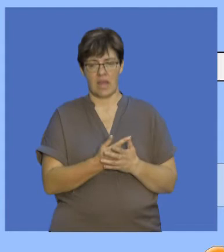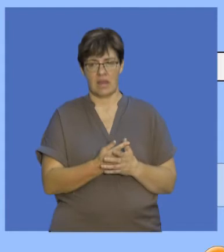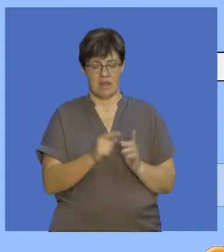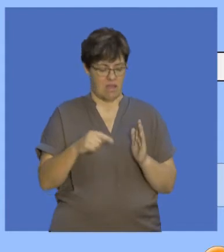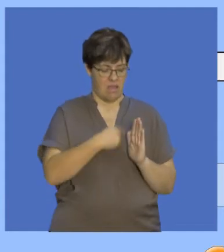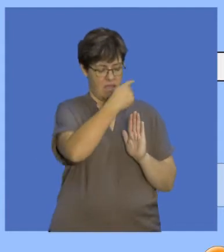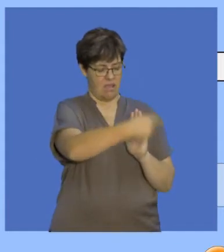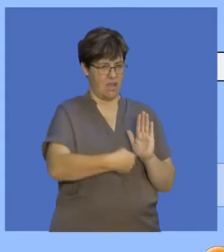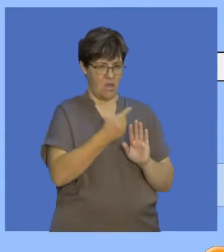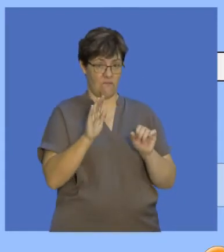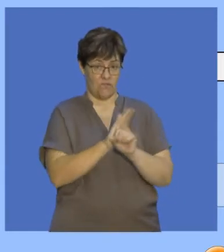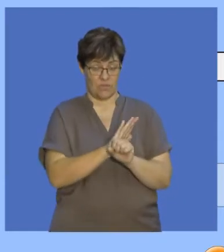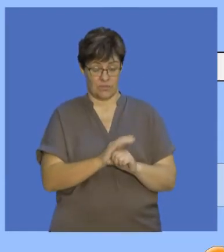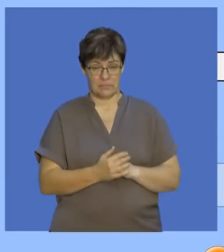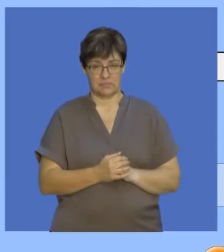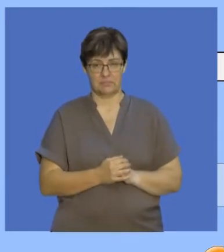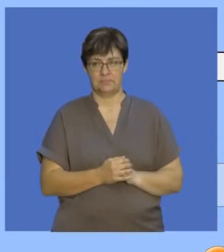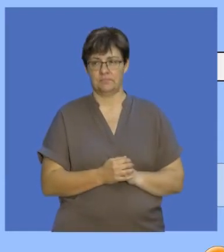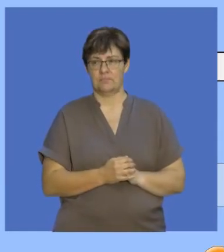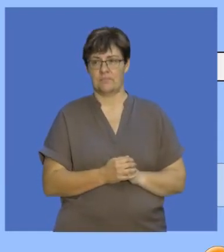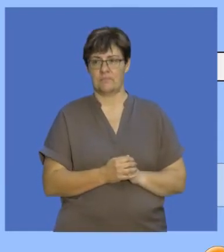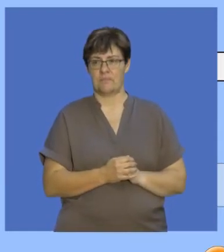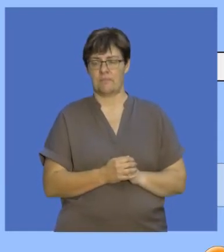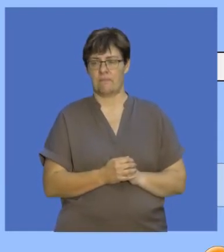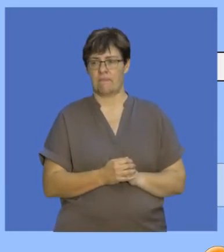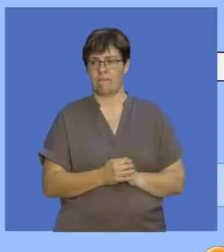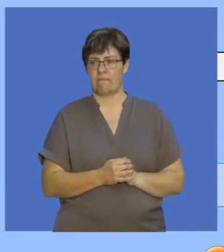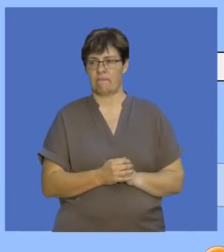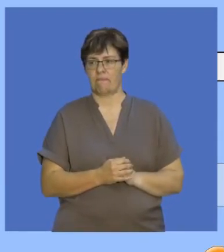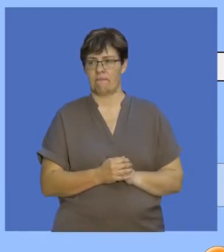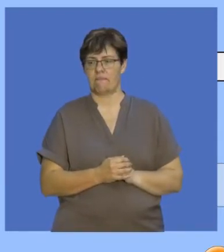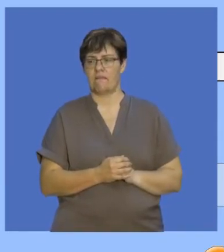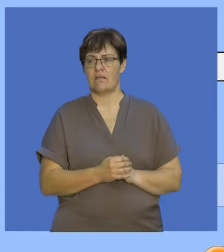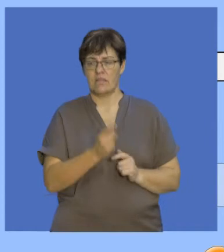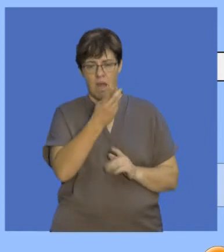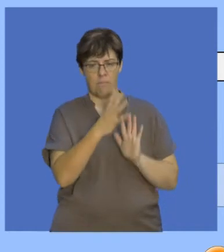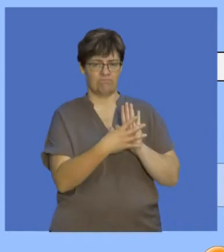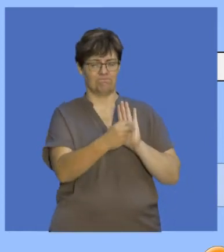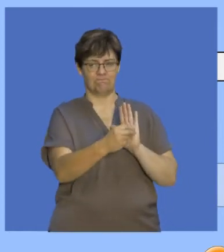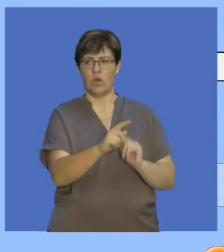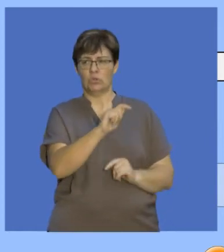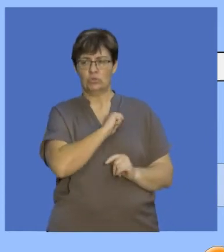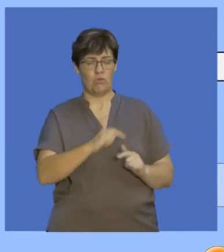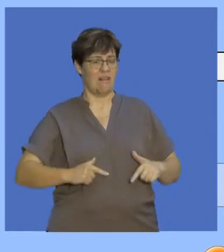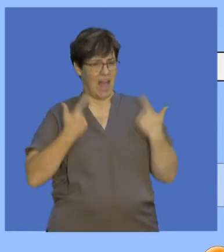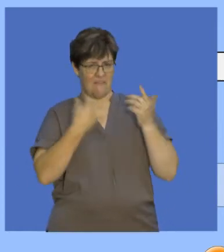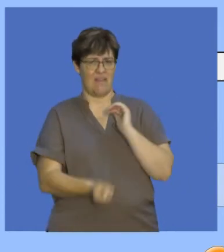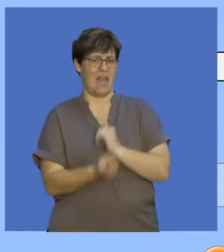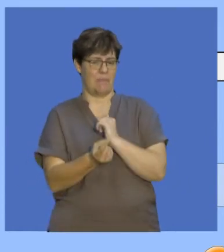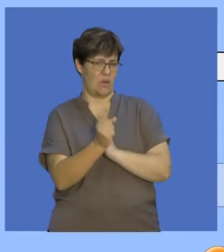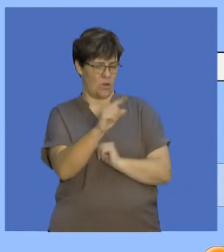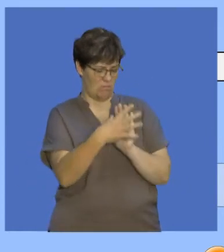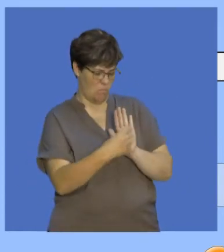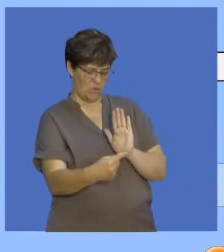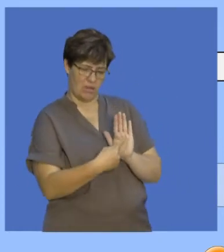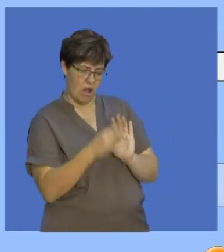complete that circuit, okay? Right. So a simulation actually models what happens in real life, you know. It also